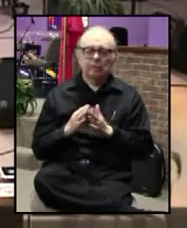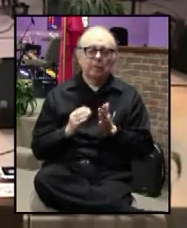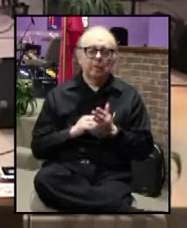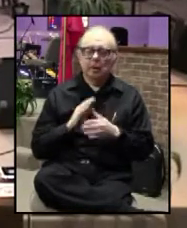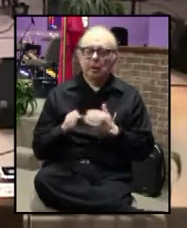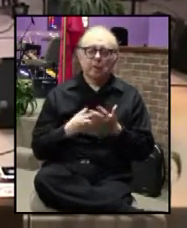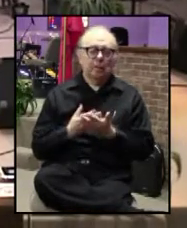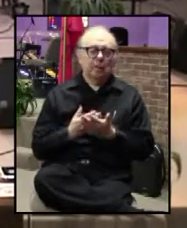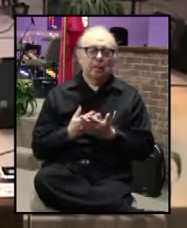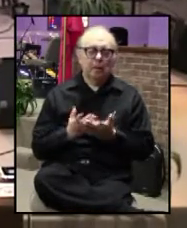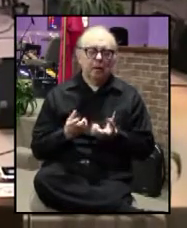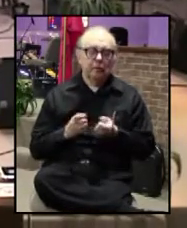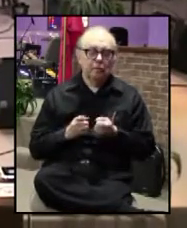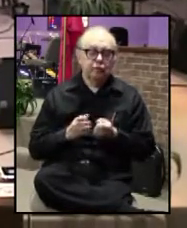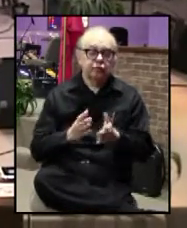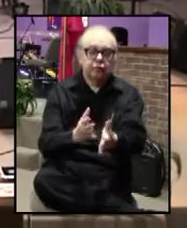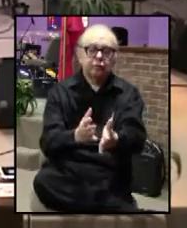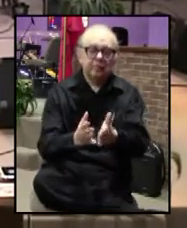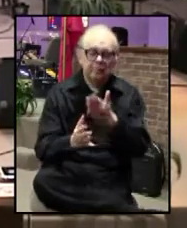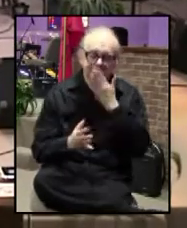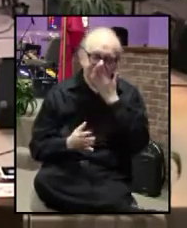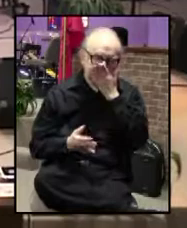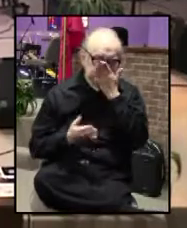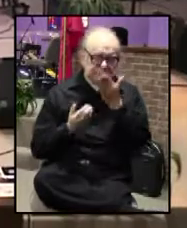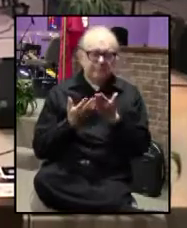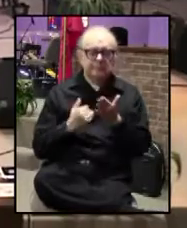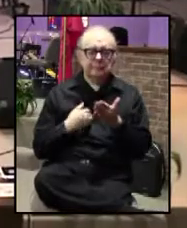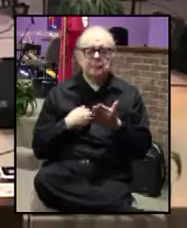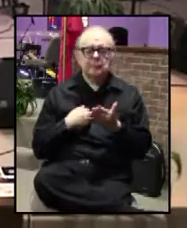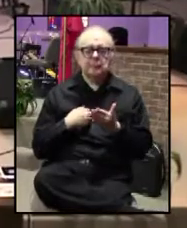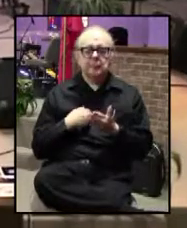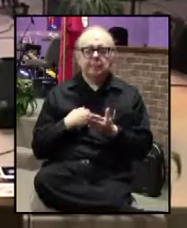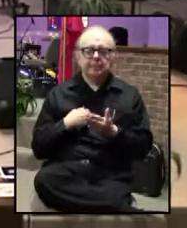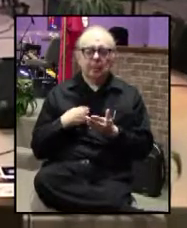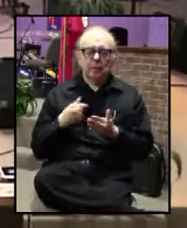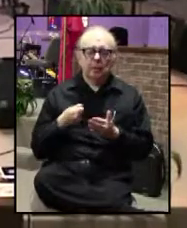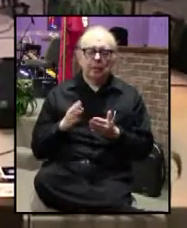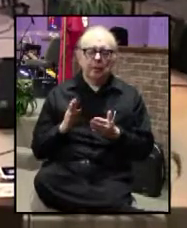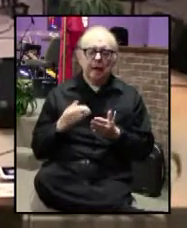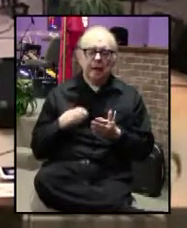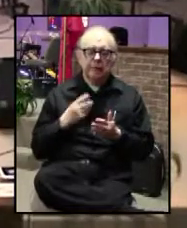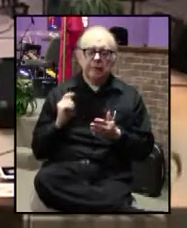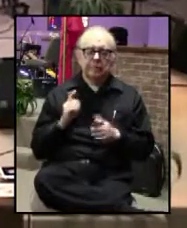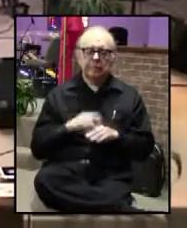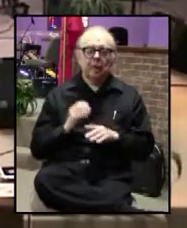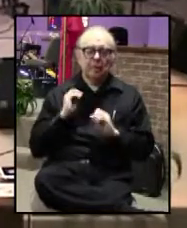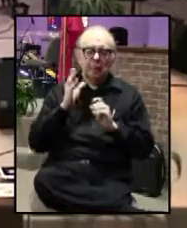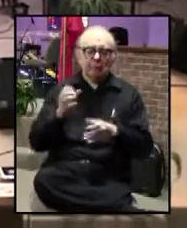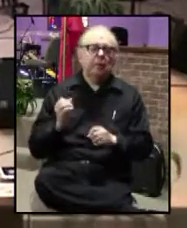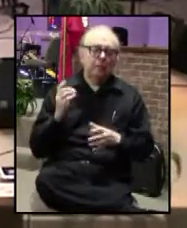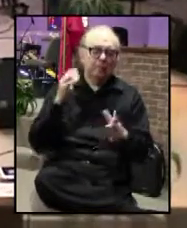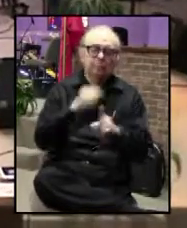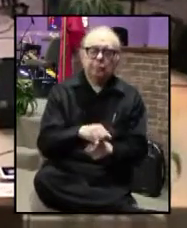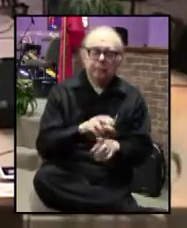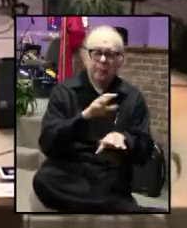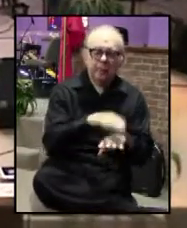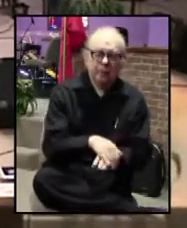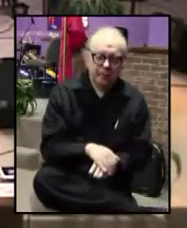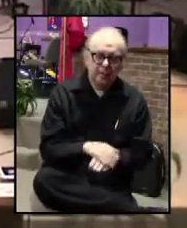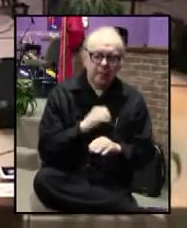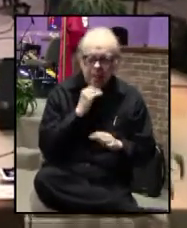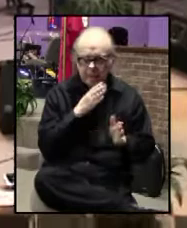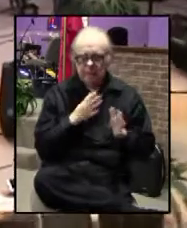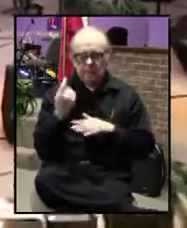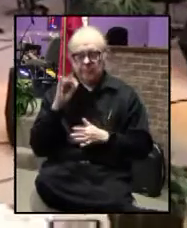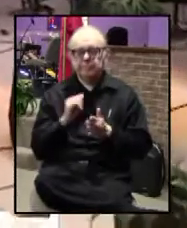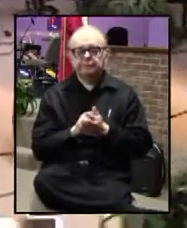out. Everybody just rush. And before he has time to throw it, you've already tackled him, and so they weren't prepared